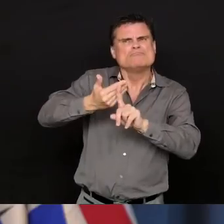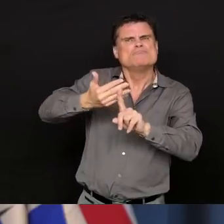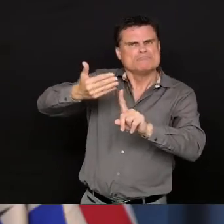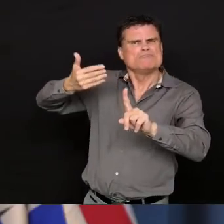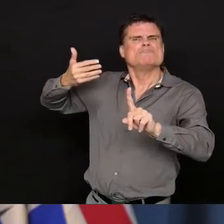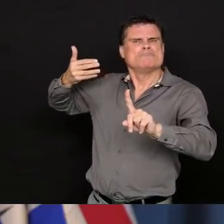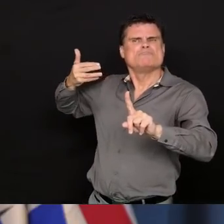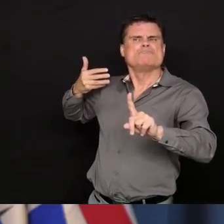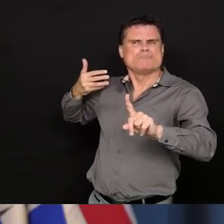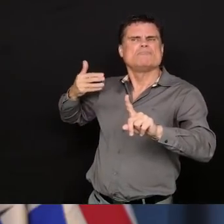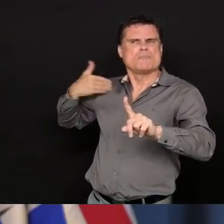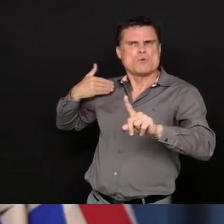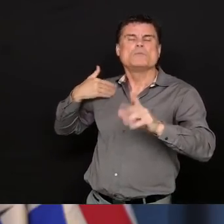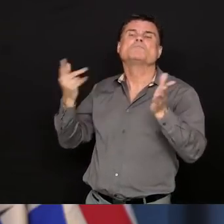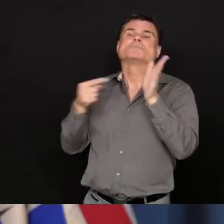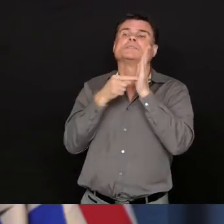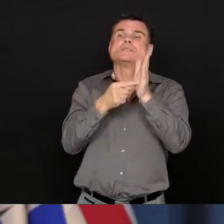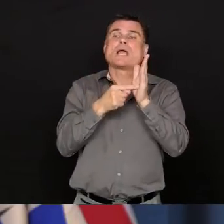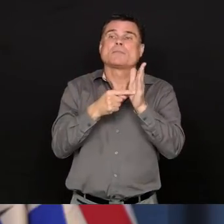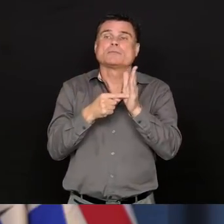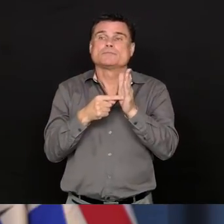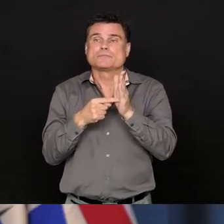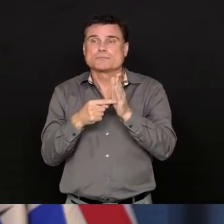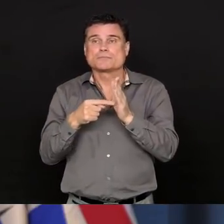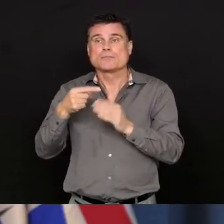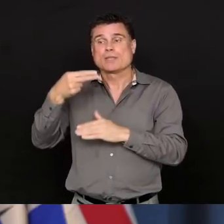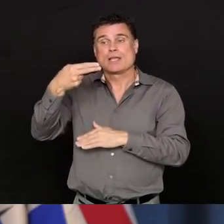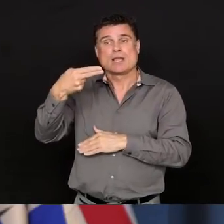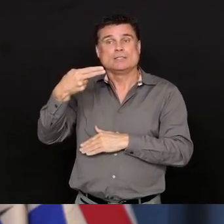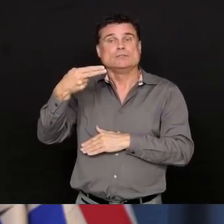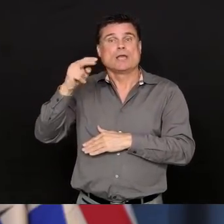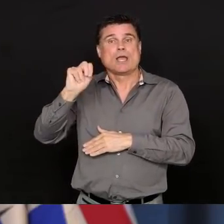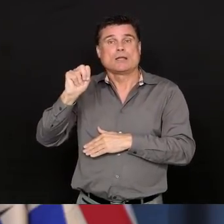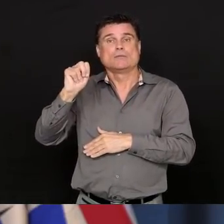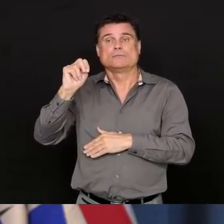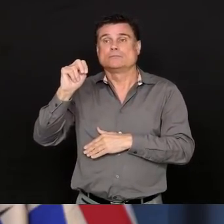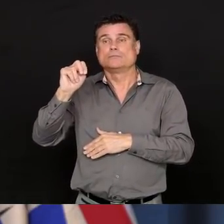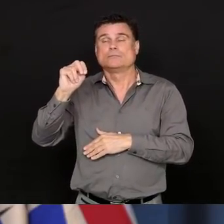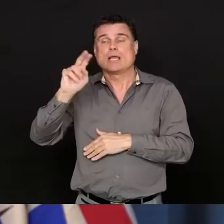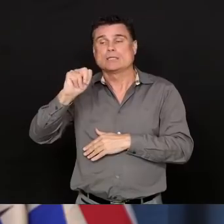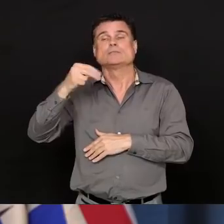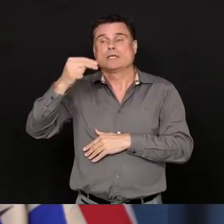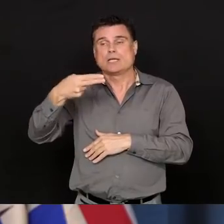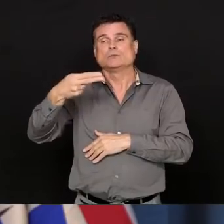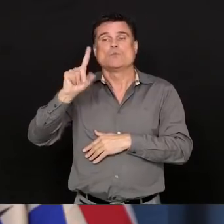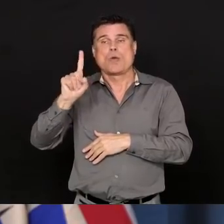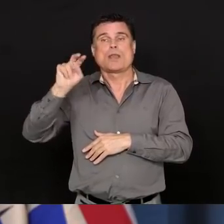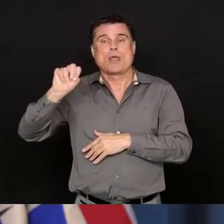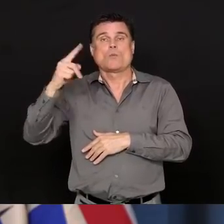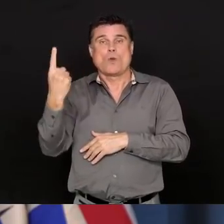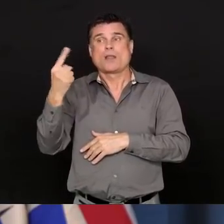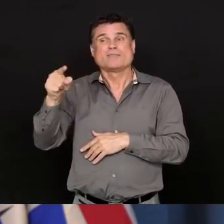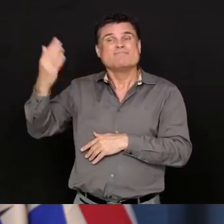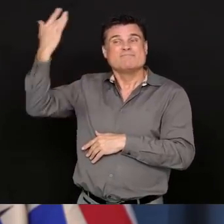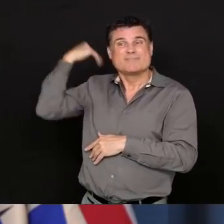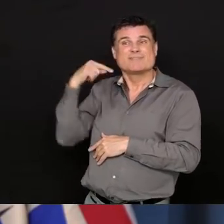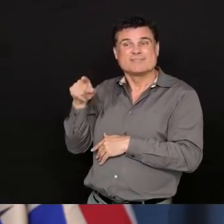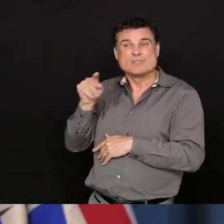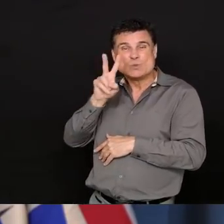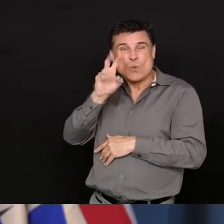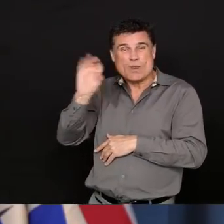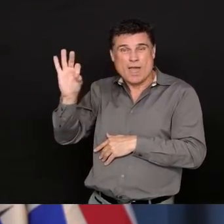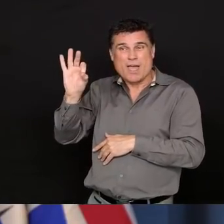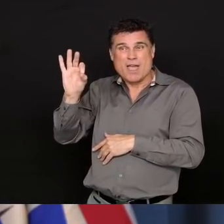example, an H1N1 pandemic in 2009, and it reflects the reality on the ground that we want